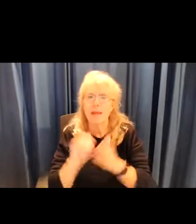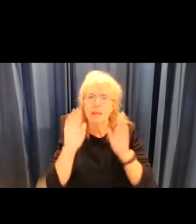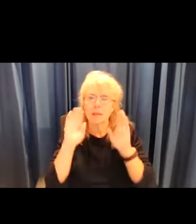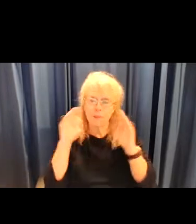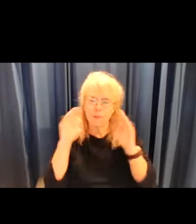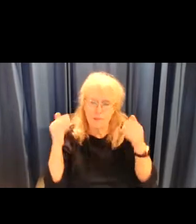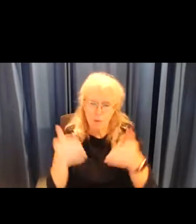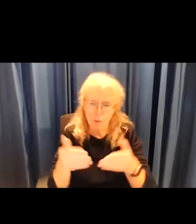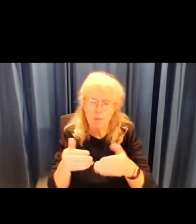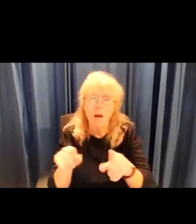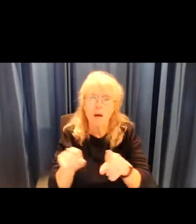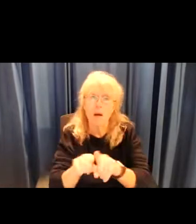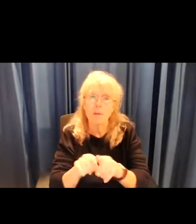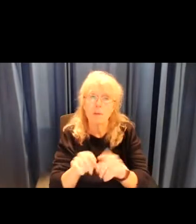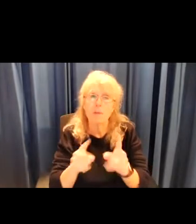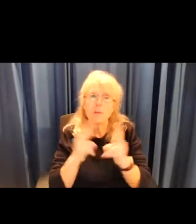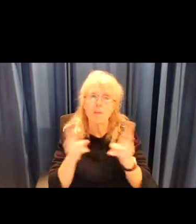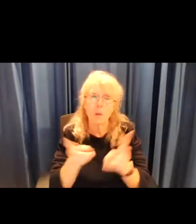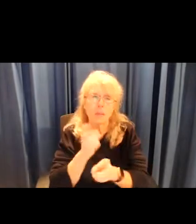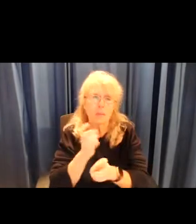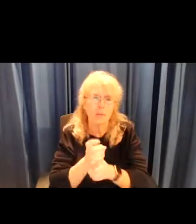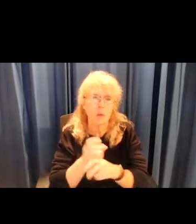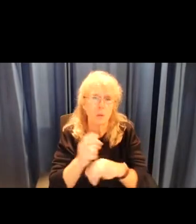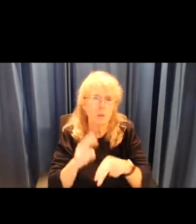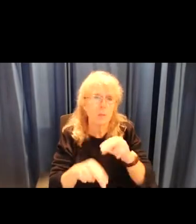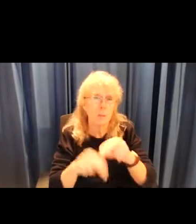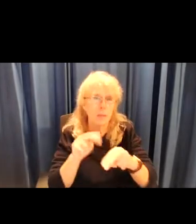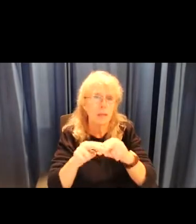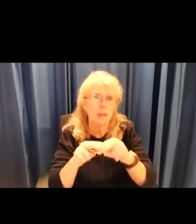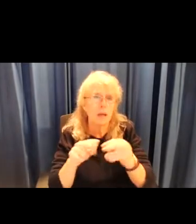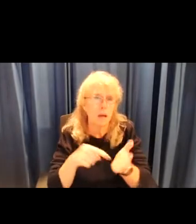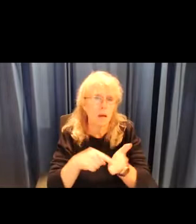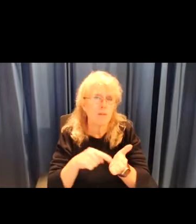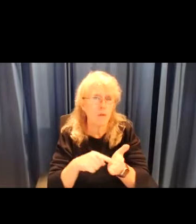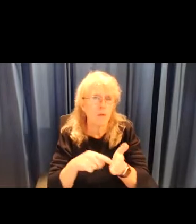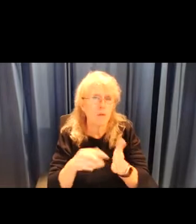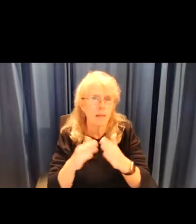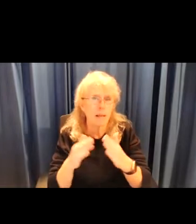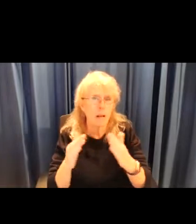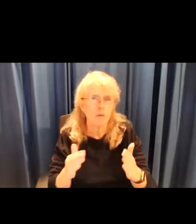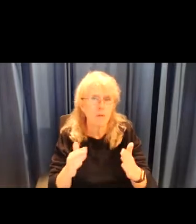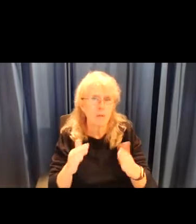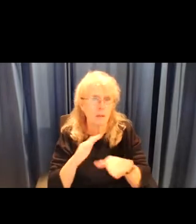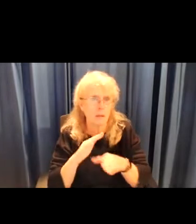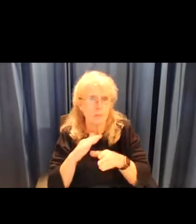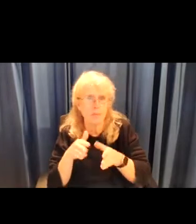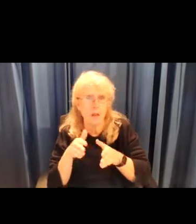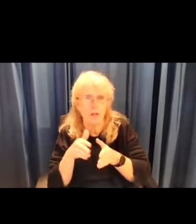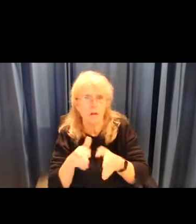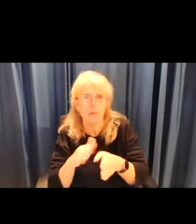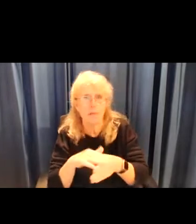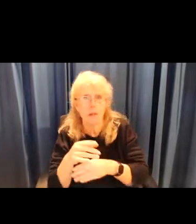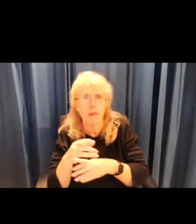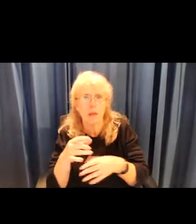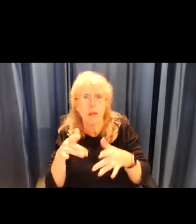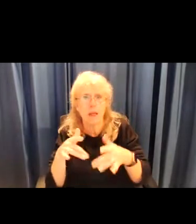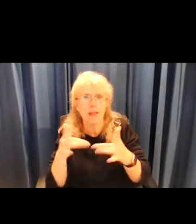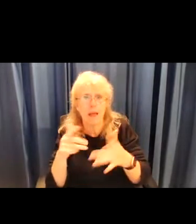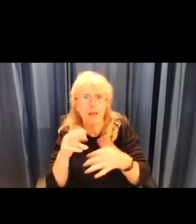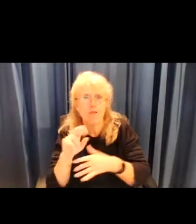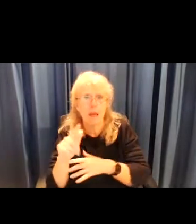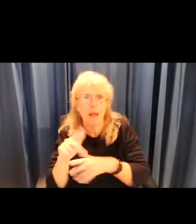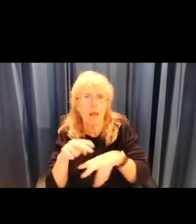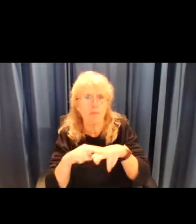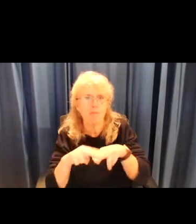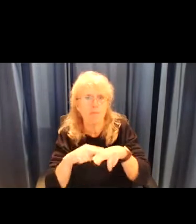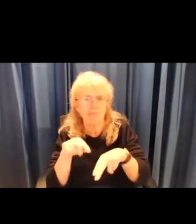very difficult to build affordable housing along the light rail routes. But yes, you know, the